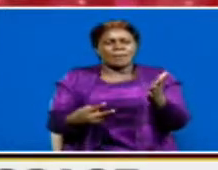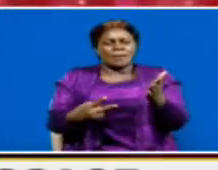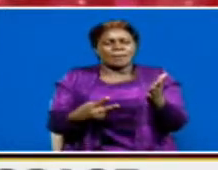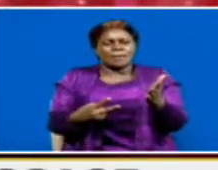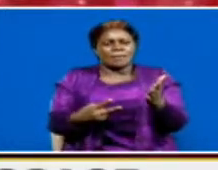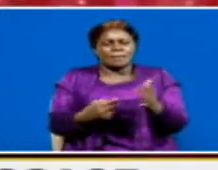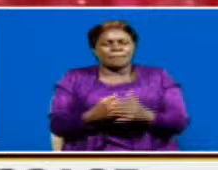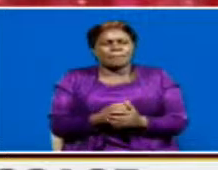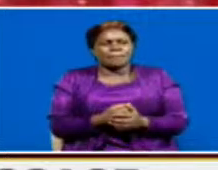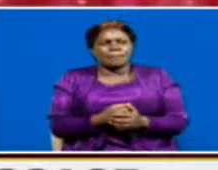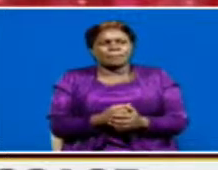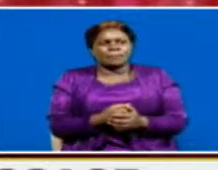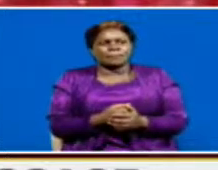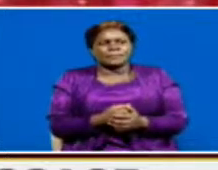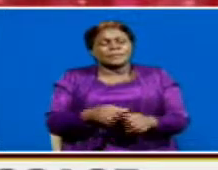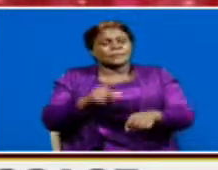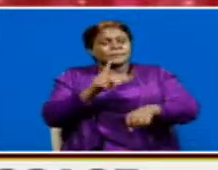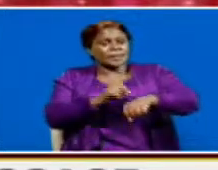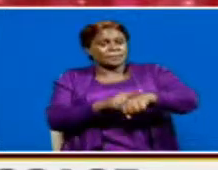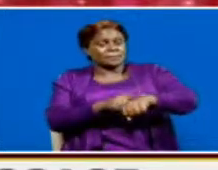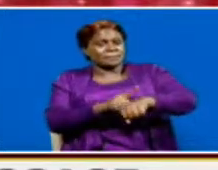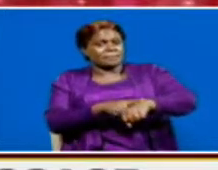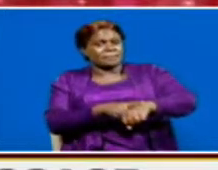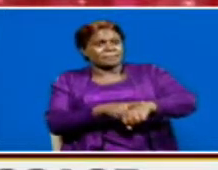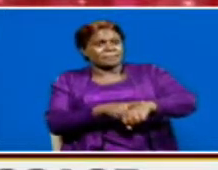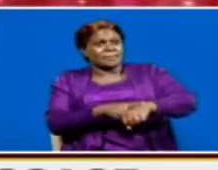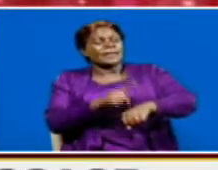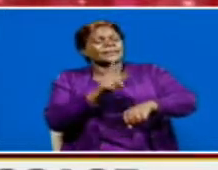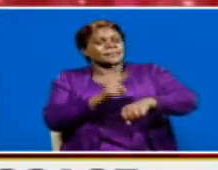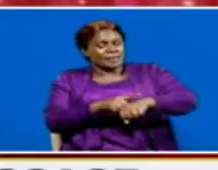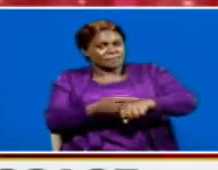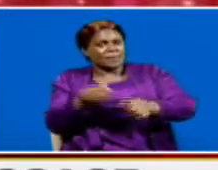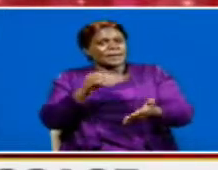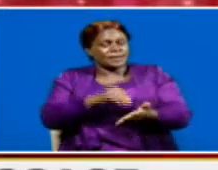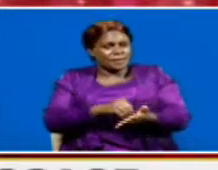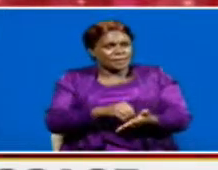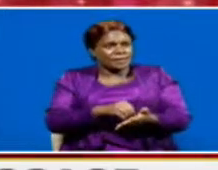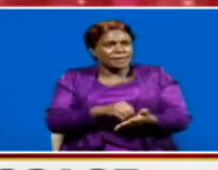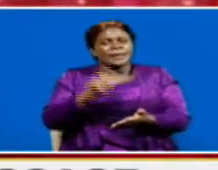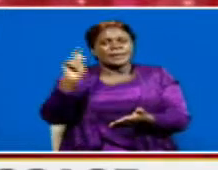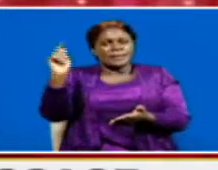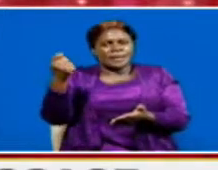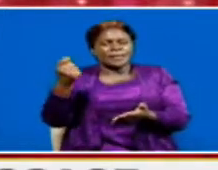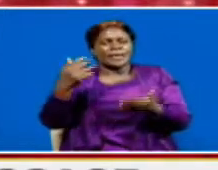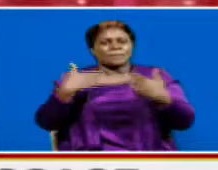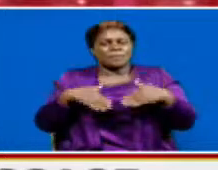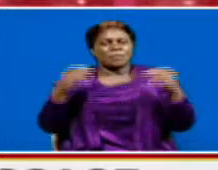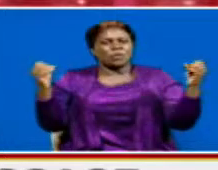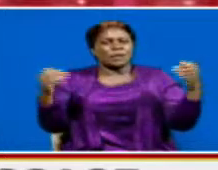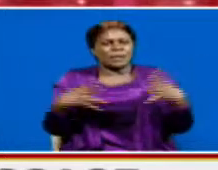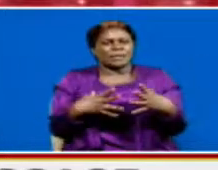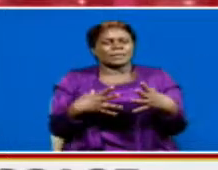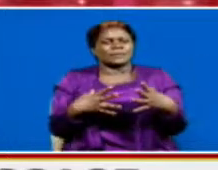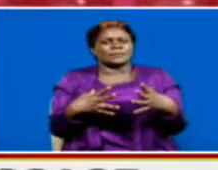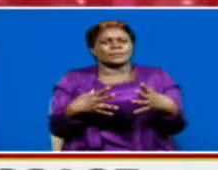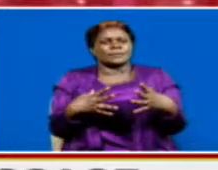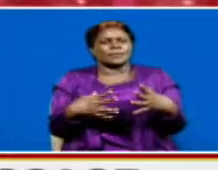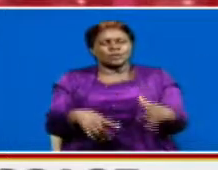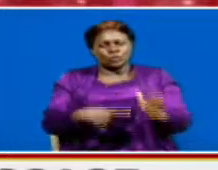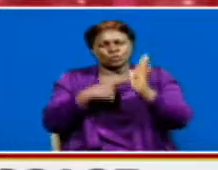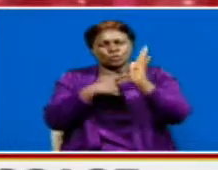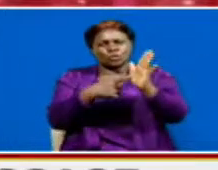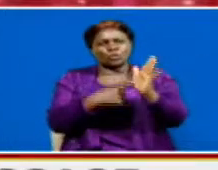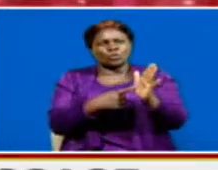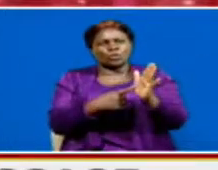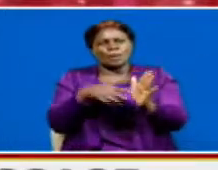interest. Time and time again, Kenyans have clearly and manifestly